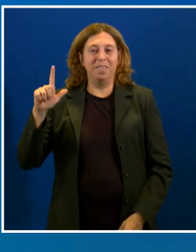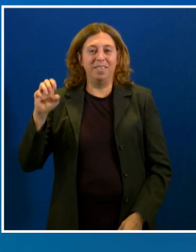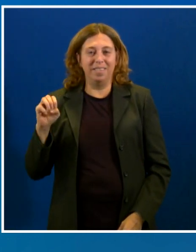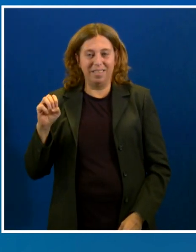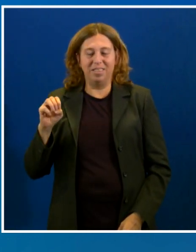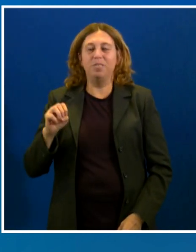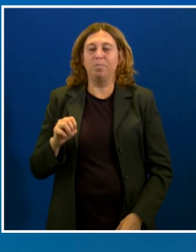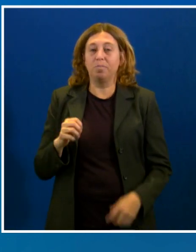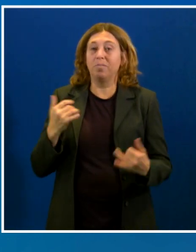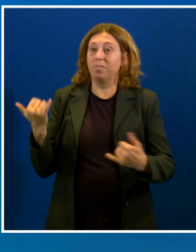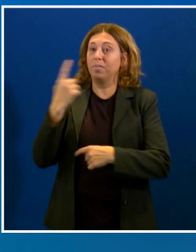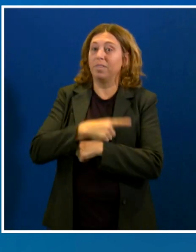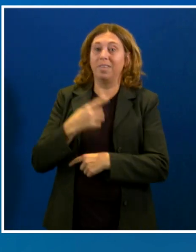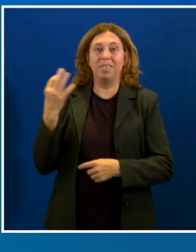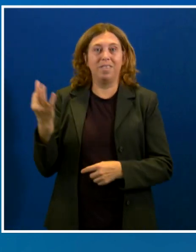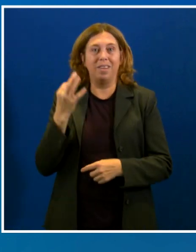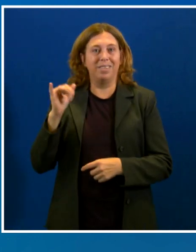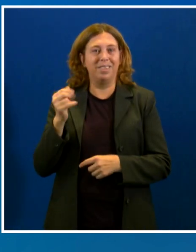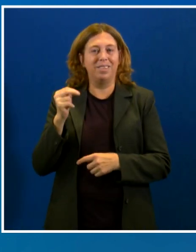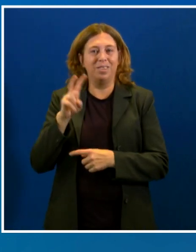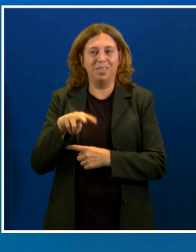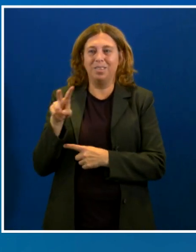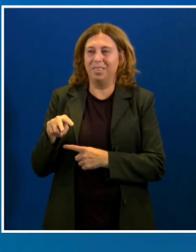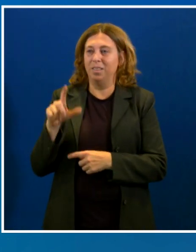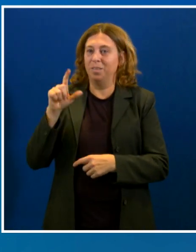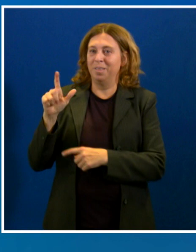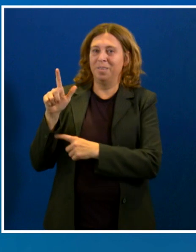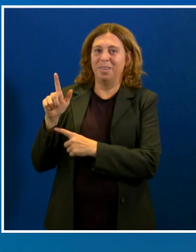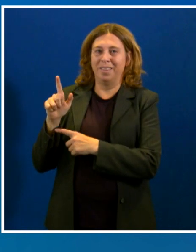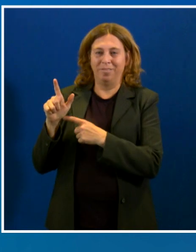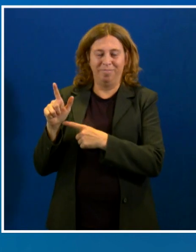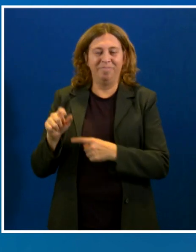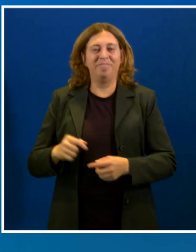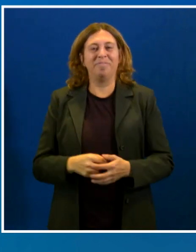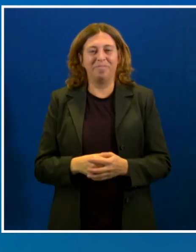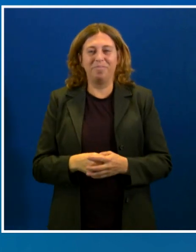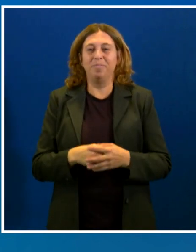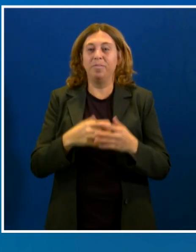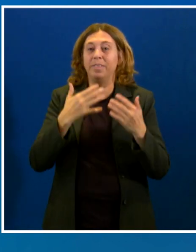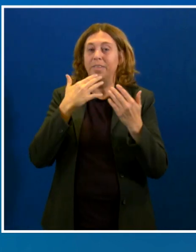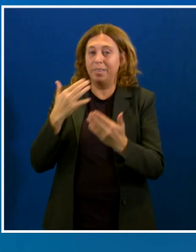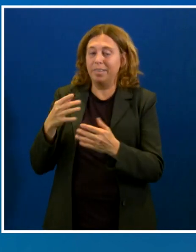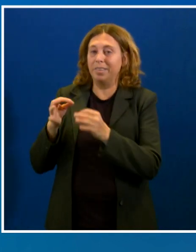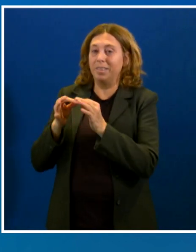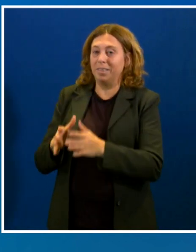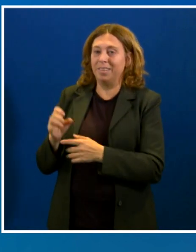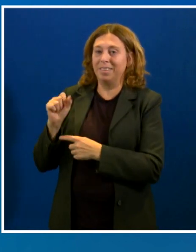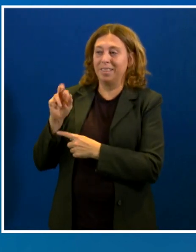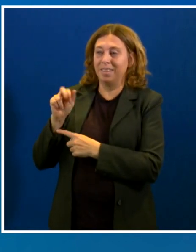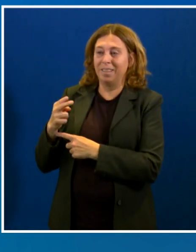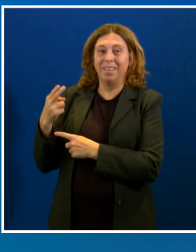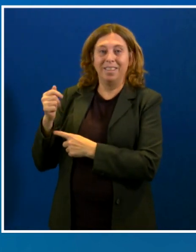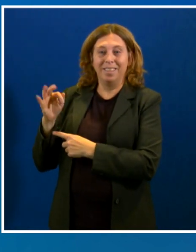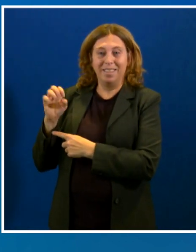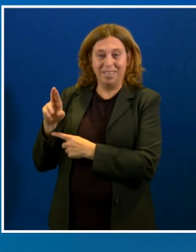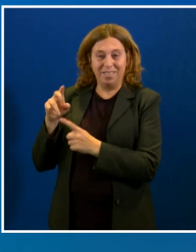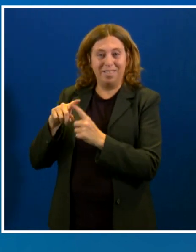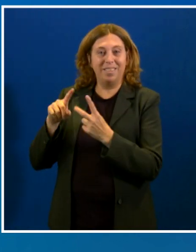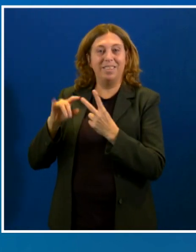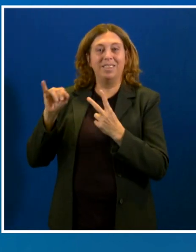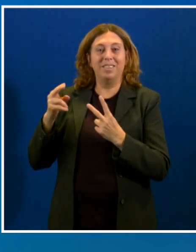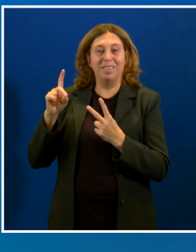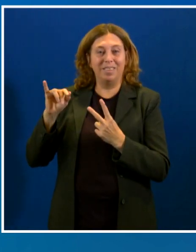22nd, 2021. Thank you to Sarah Hafer and Judith Webb, our American Sign